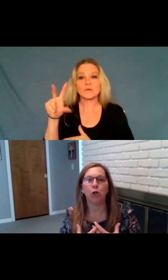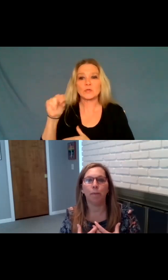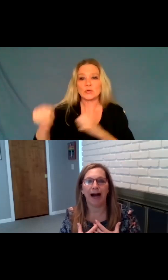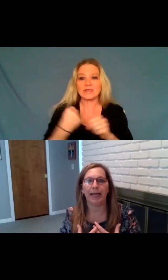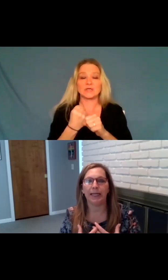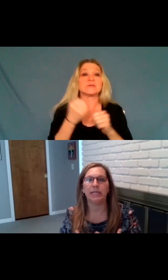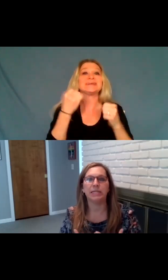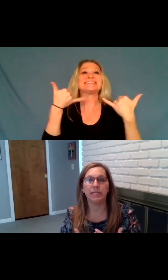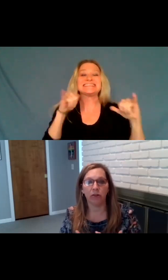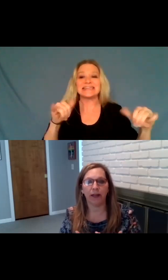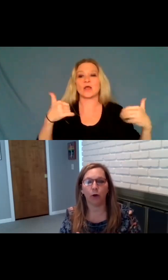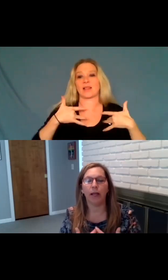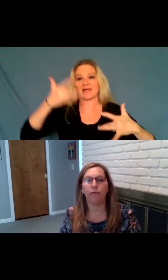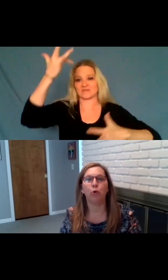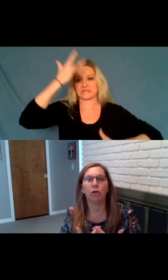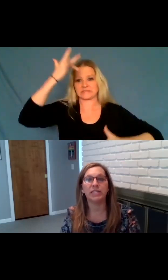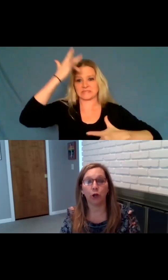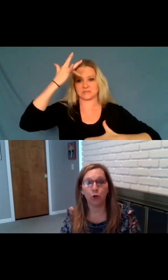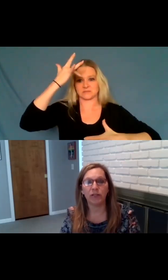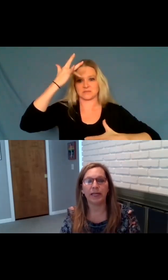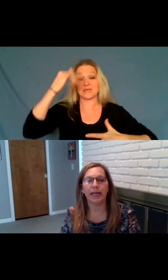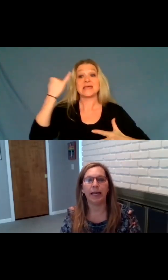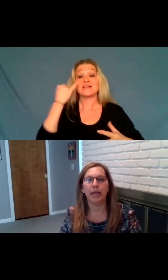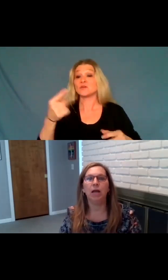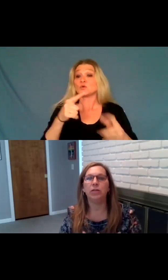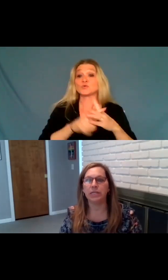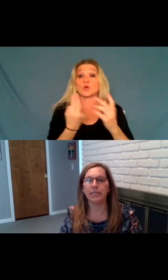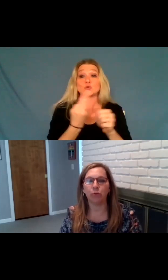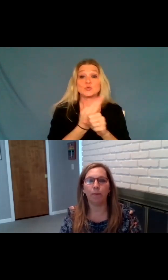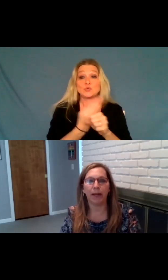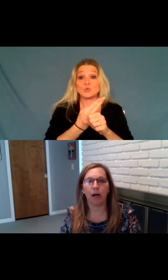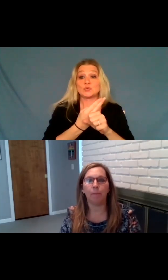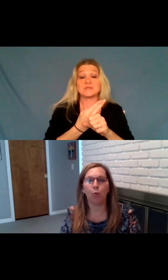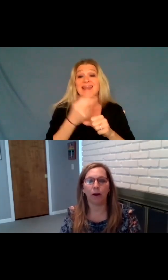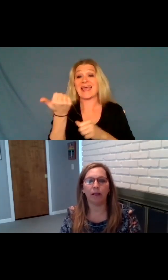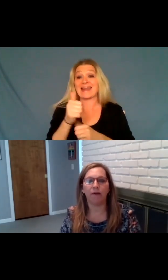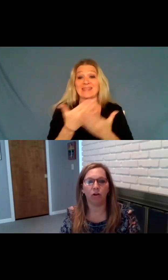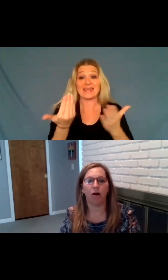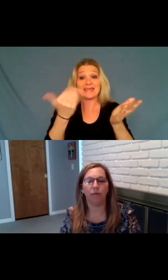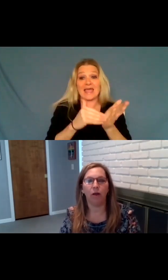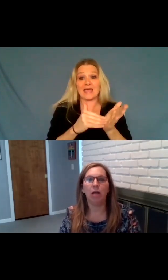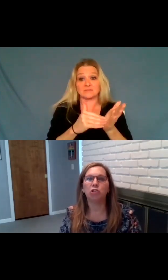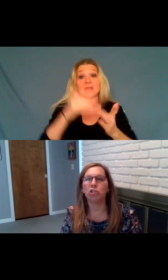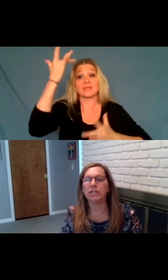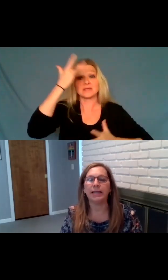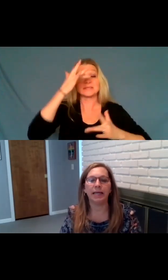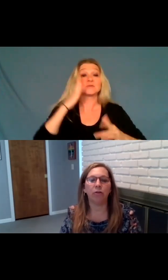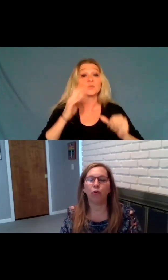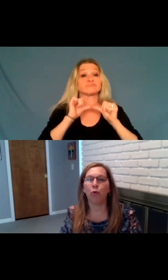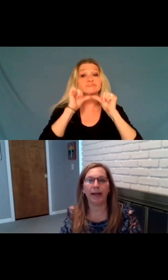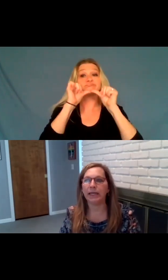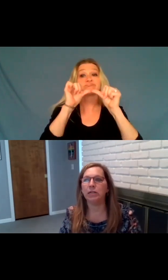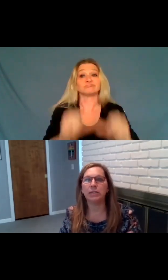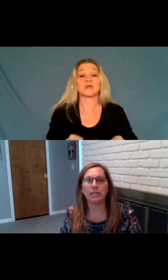still in your body. It's still there. And if you were to start using again, the disease would pick up where it left off. So just like any